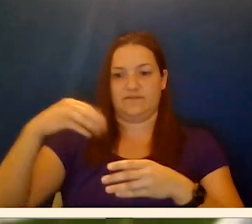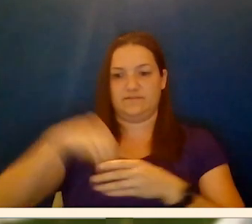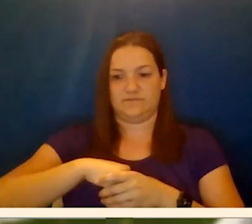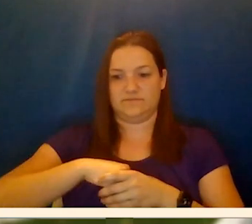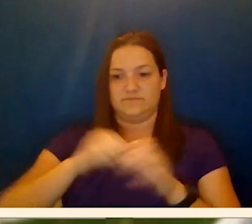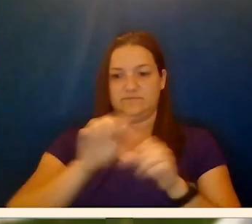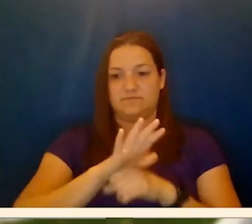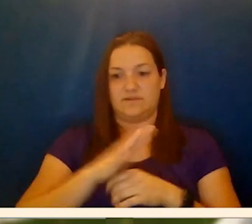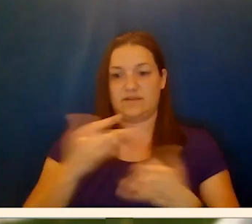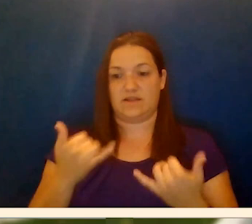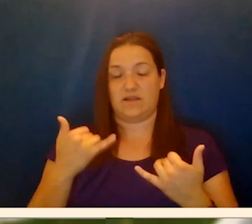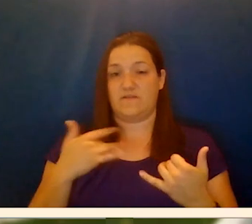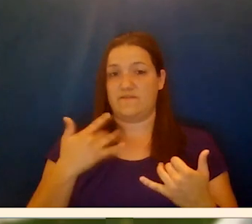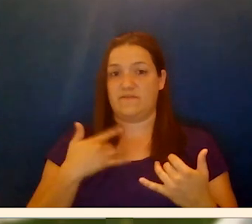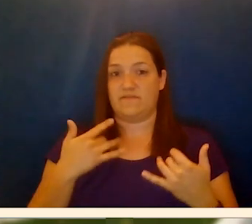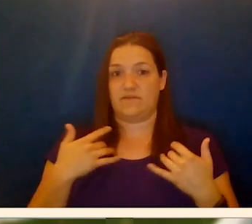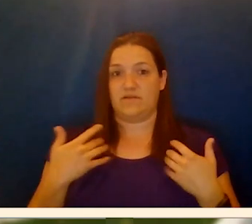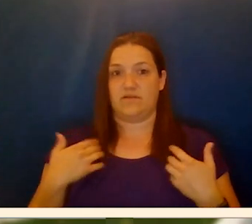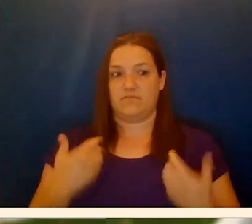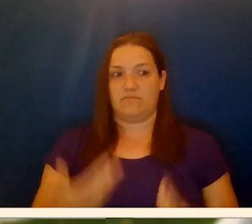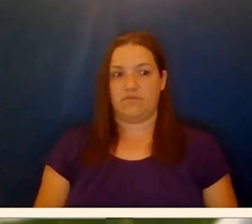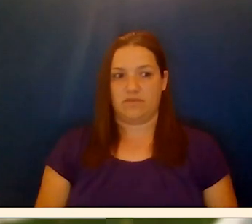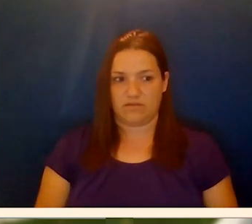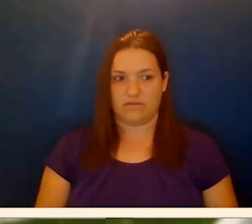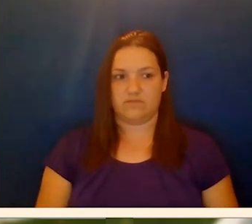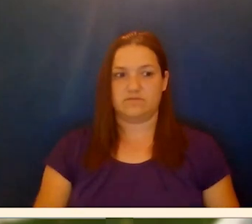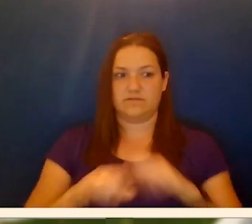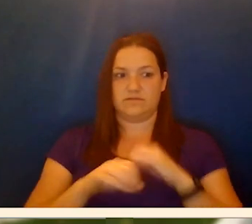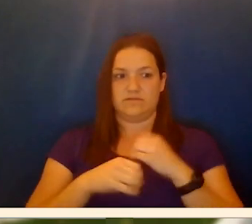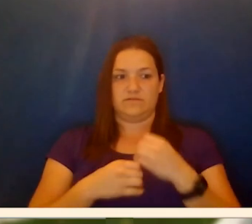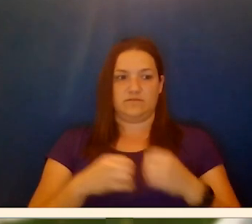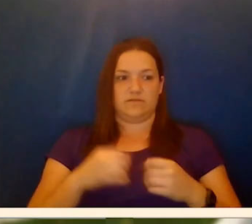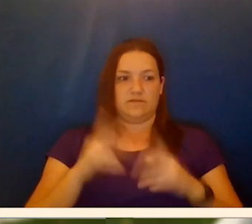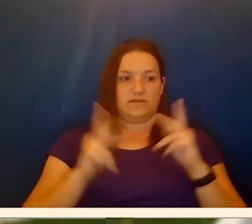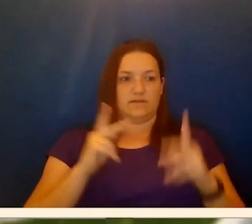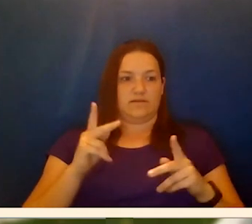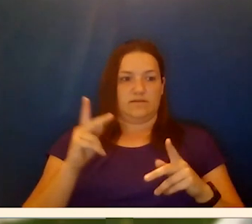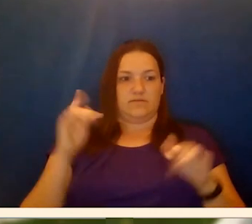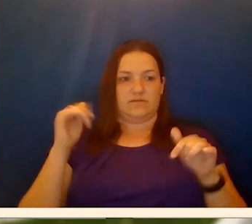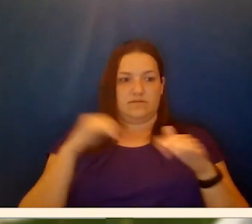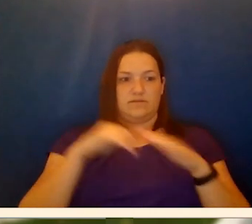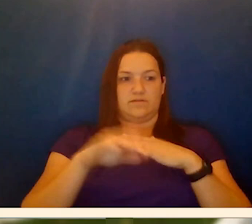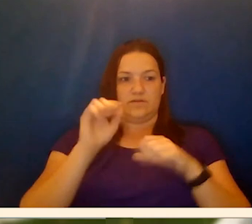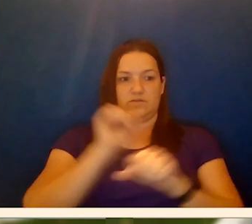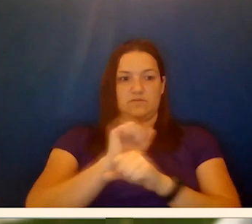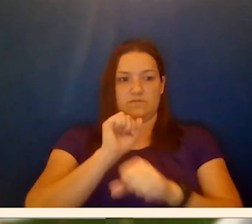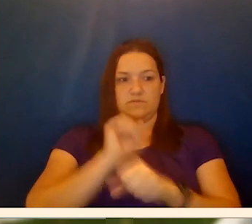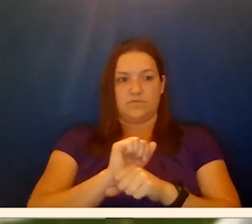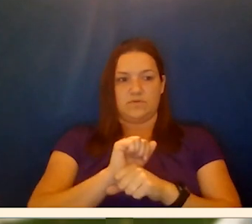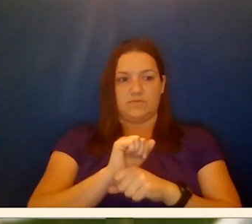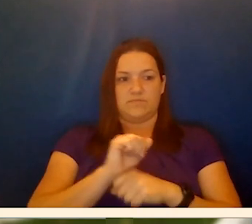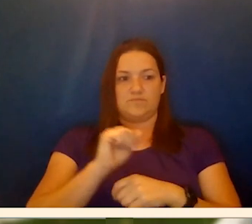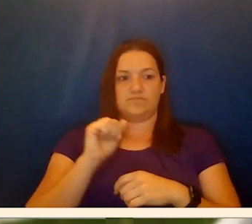definitely taken its toll on our organization. Folks just coming to work, let alone